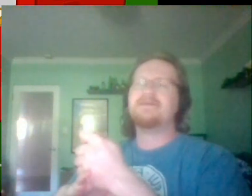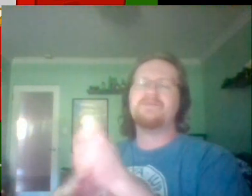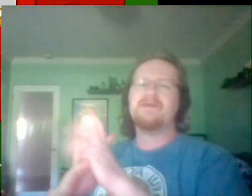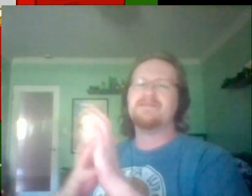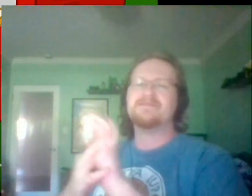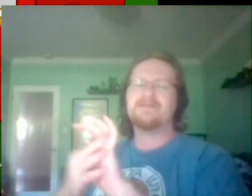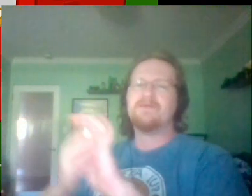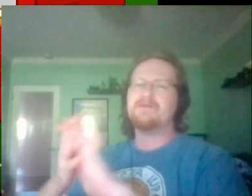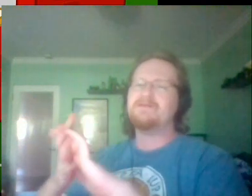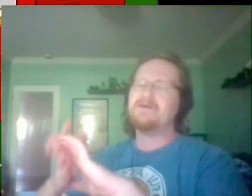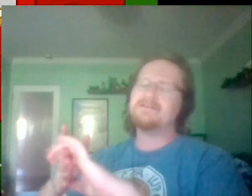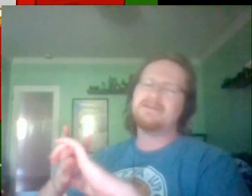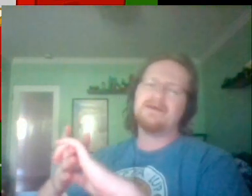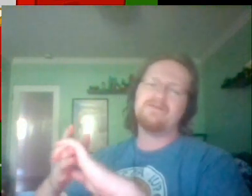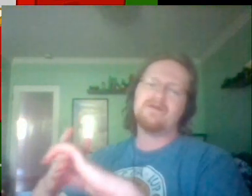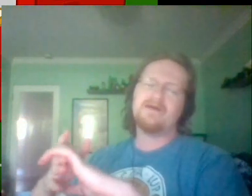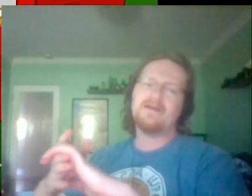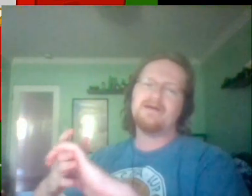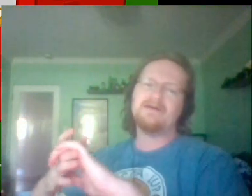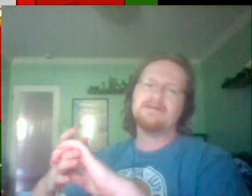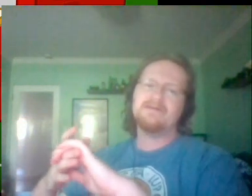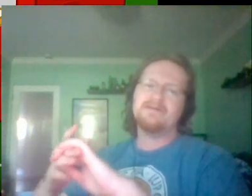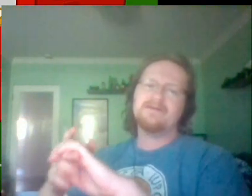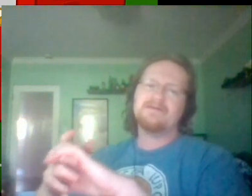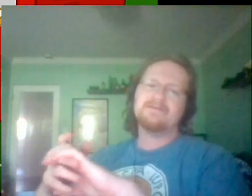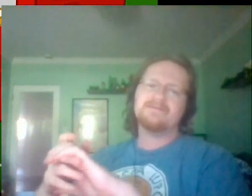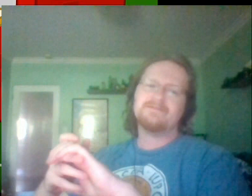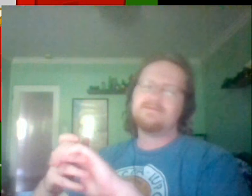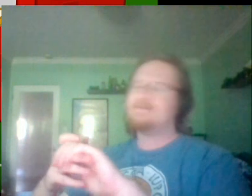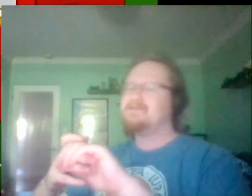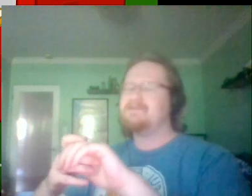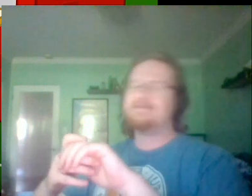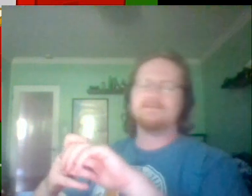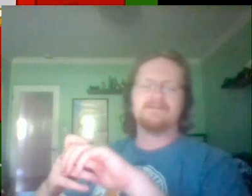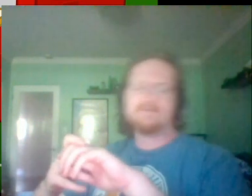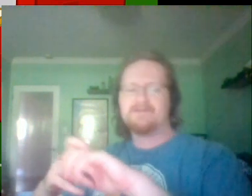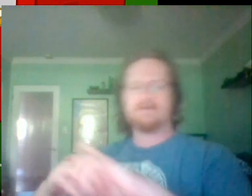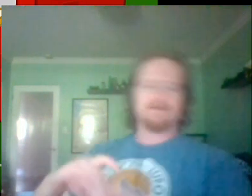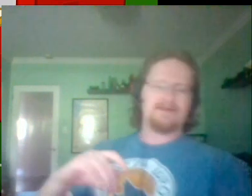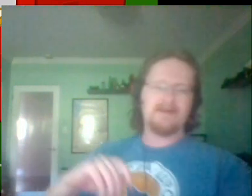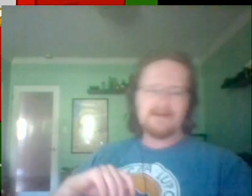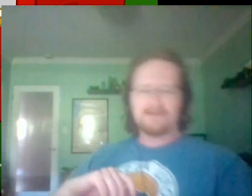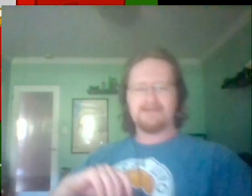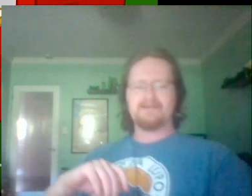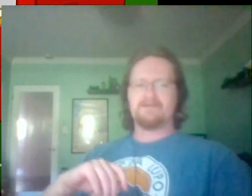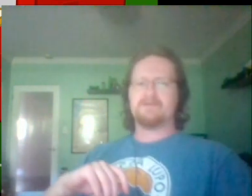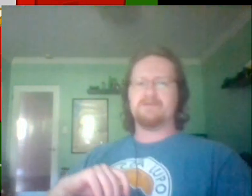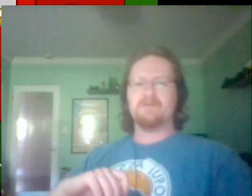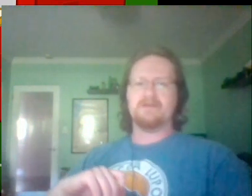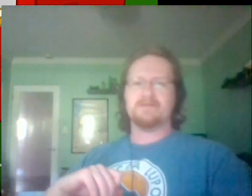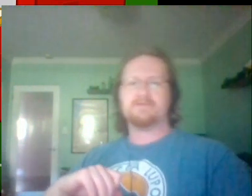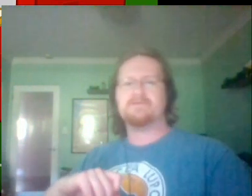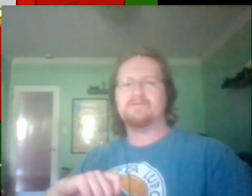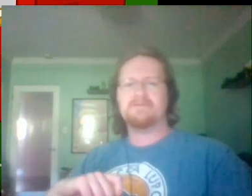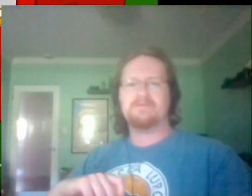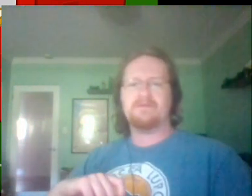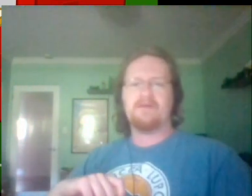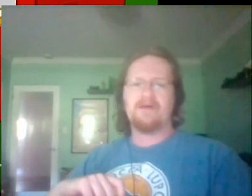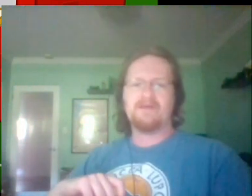They keep playing that is somewhere in the USA, but, uh, with this eagerness to wait in line, that sounds pretty British.